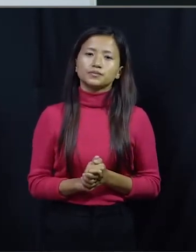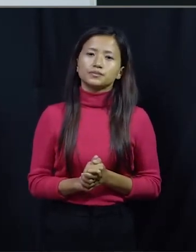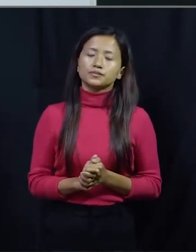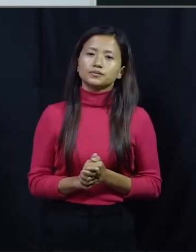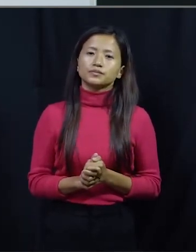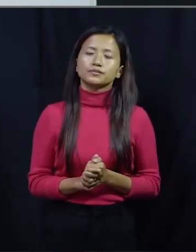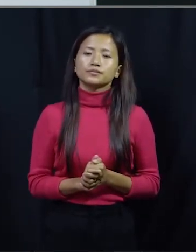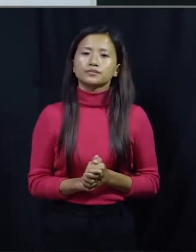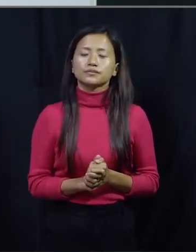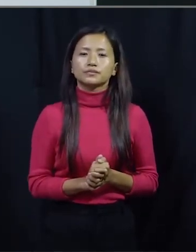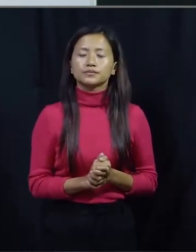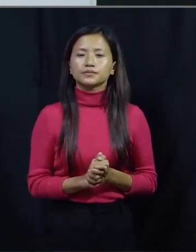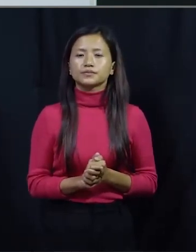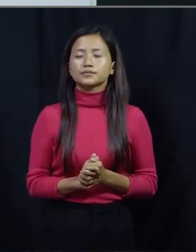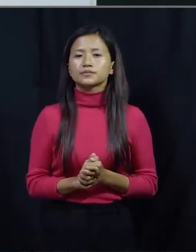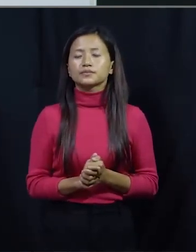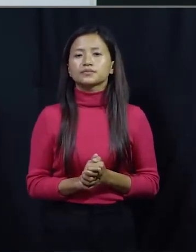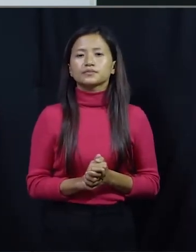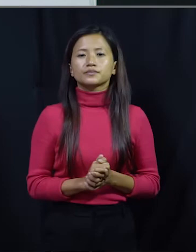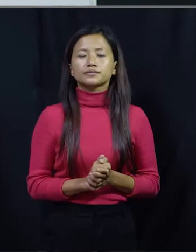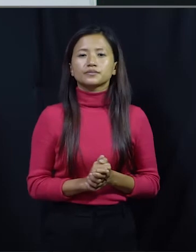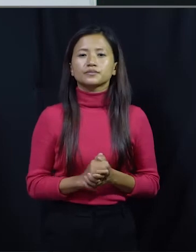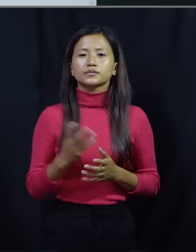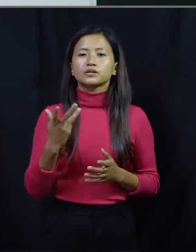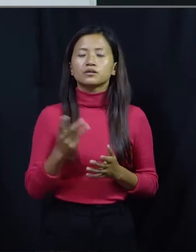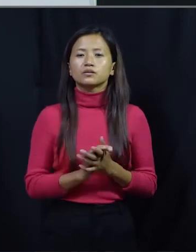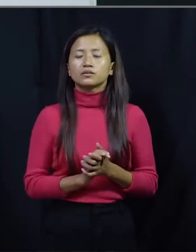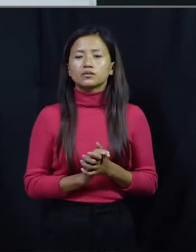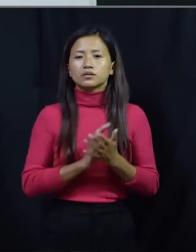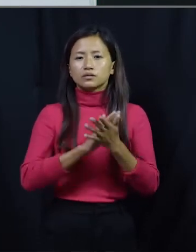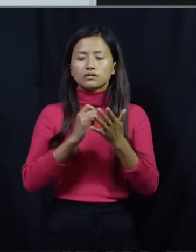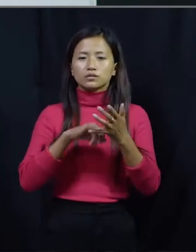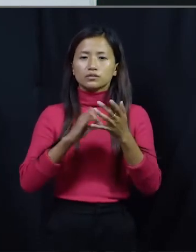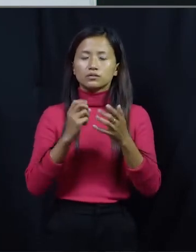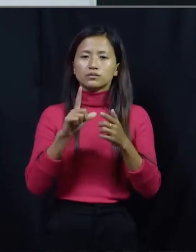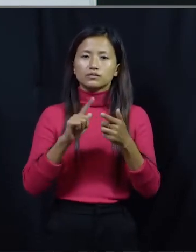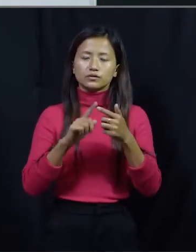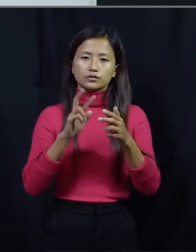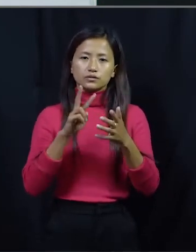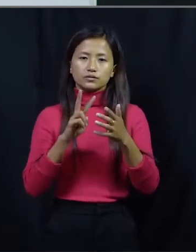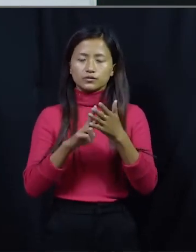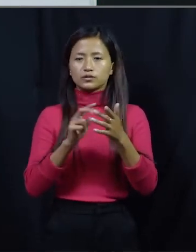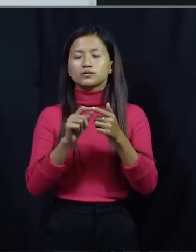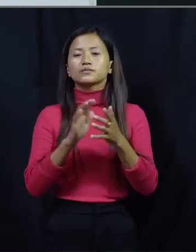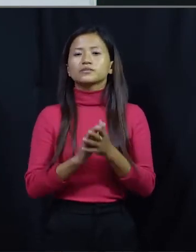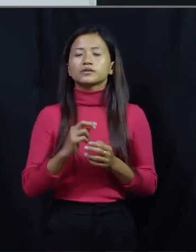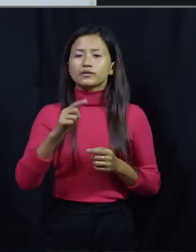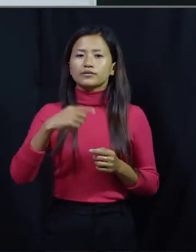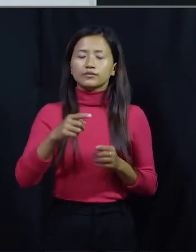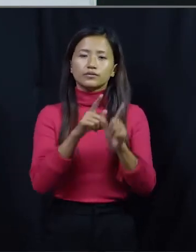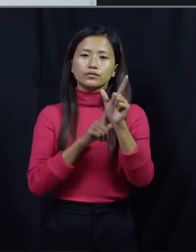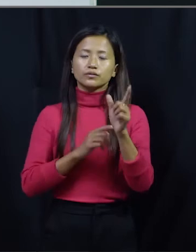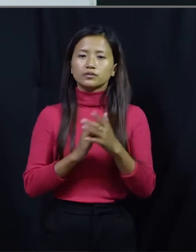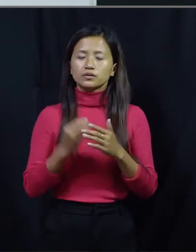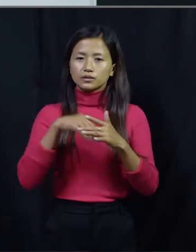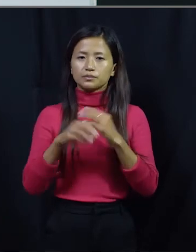we call it as into function. Okay, how we solve in the problems? We have to find out for every y